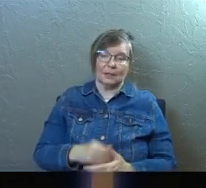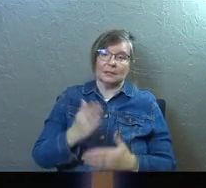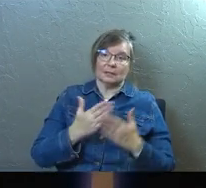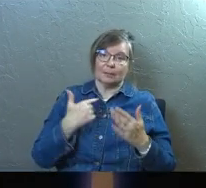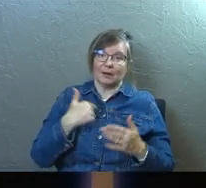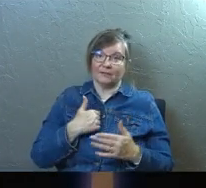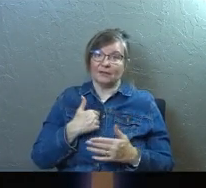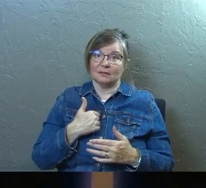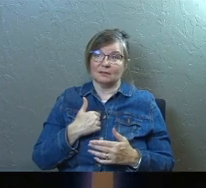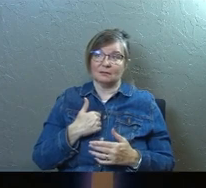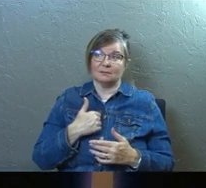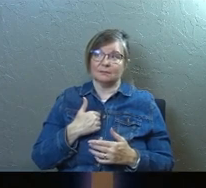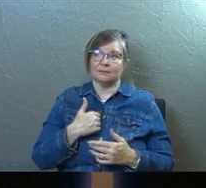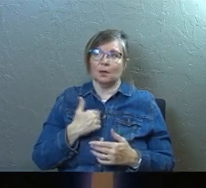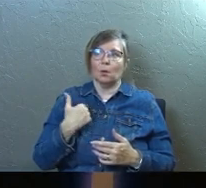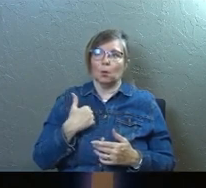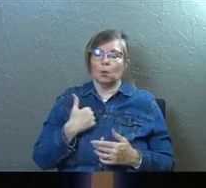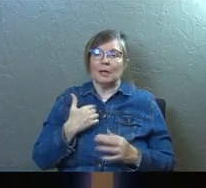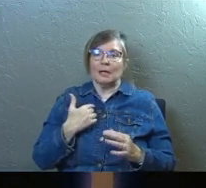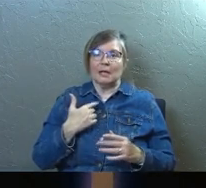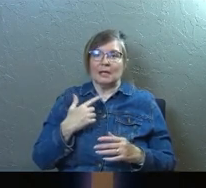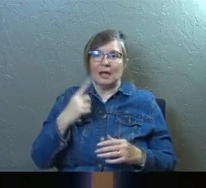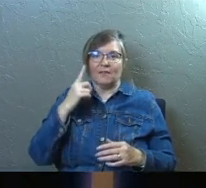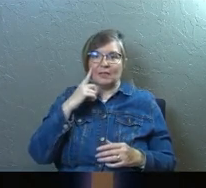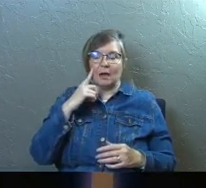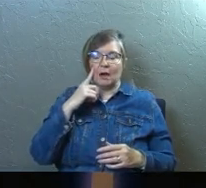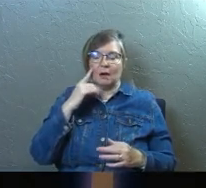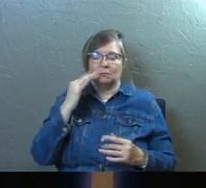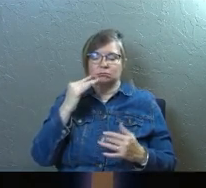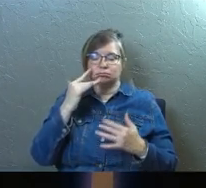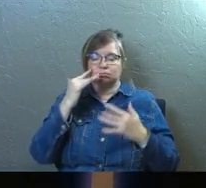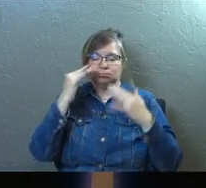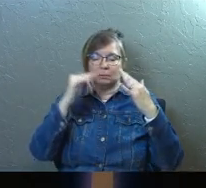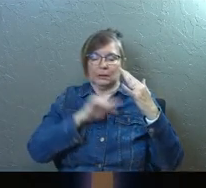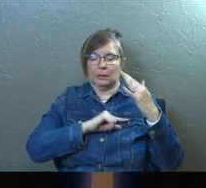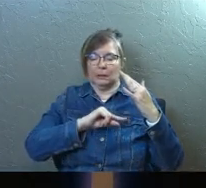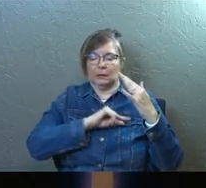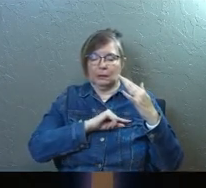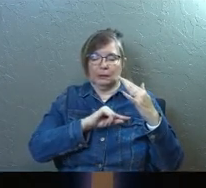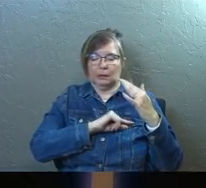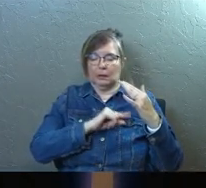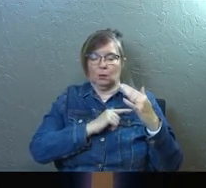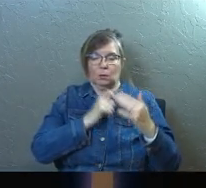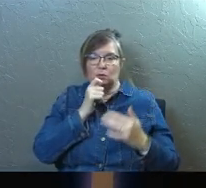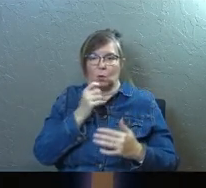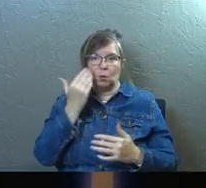Some of us have swam in guilt for so long, we don't know anything else.